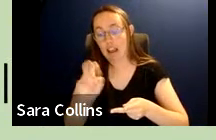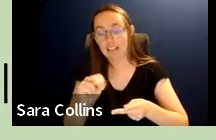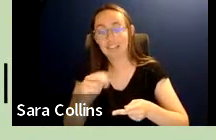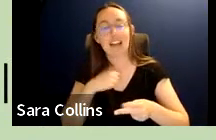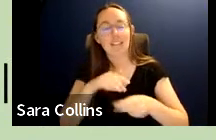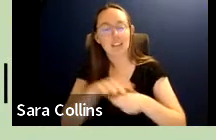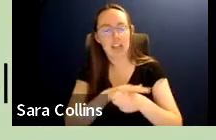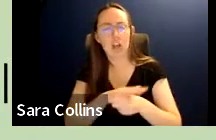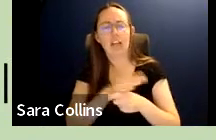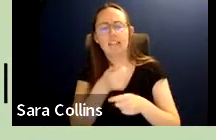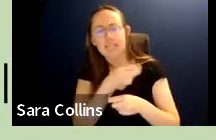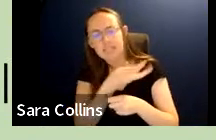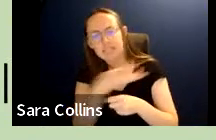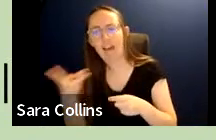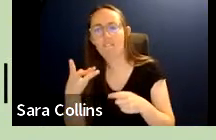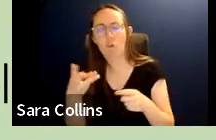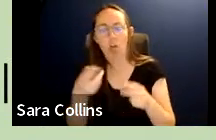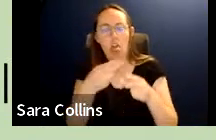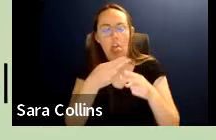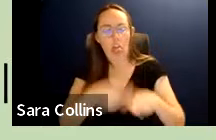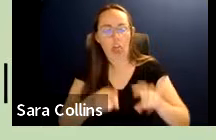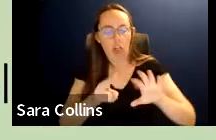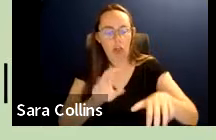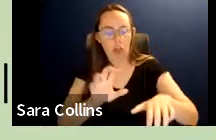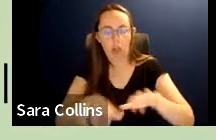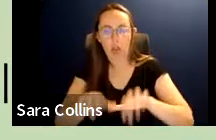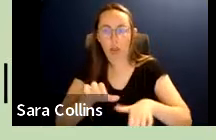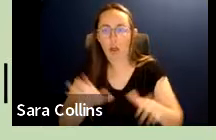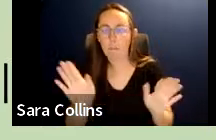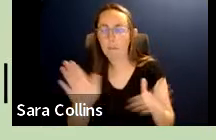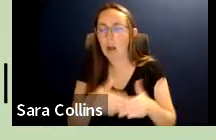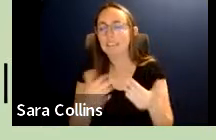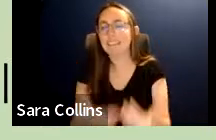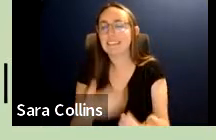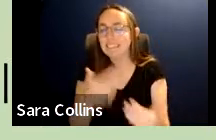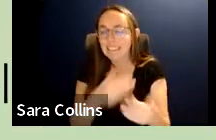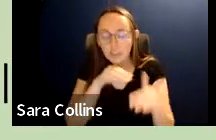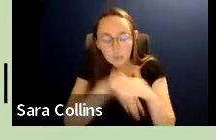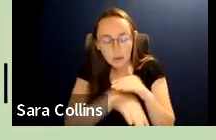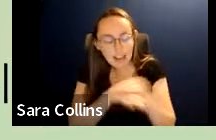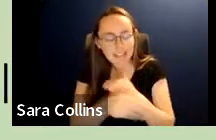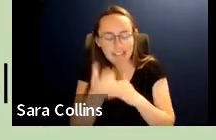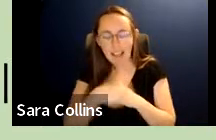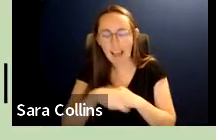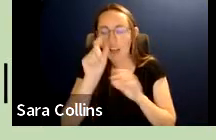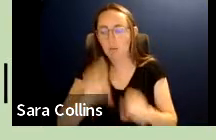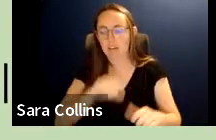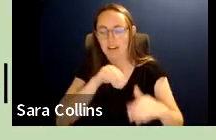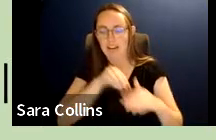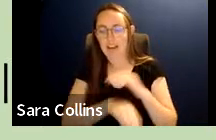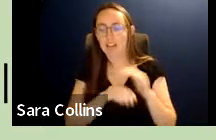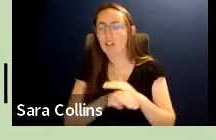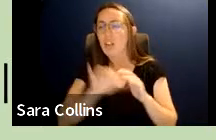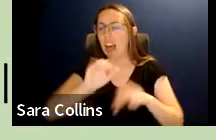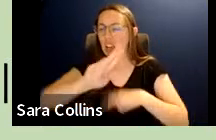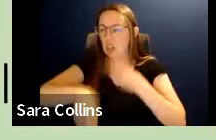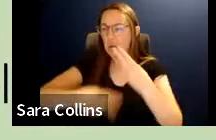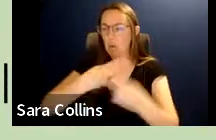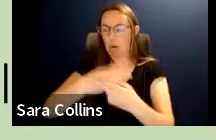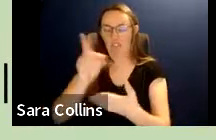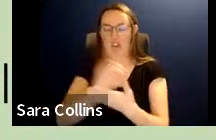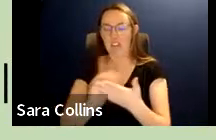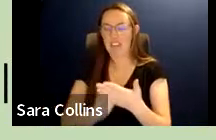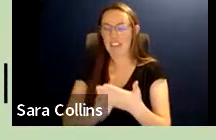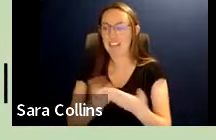easily accessed and can be used by anyone. Again, a universal design principle applied to a natural